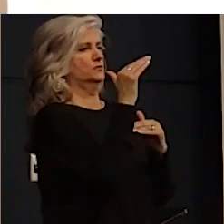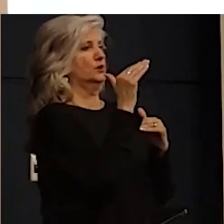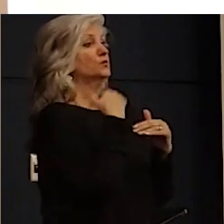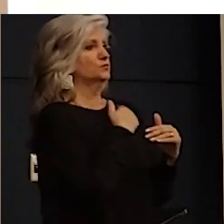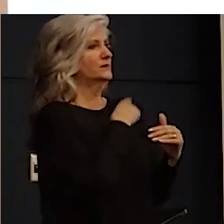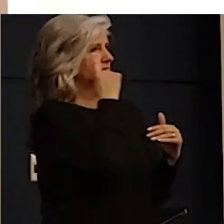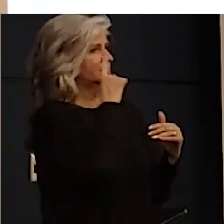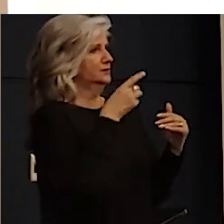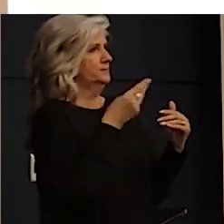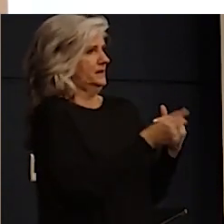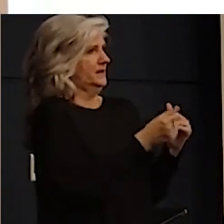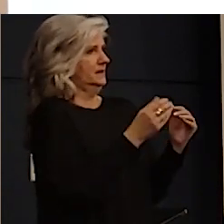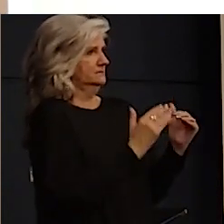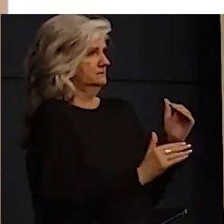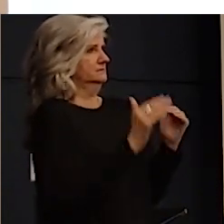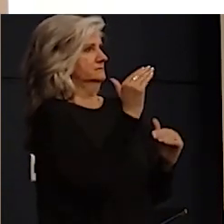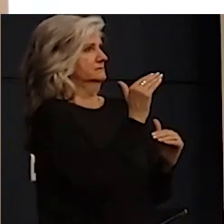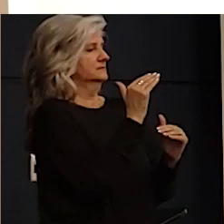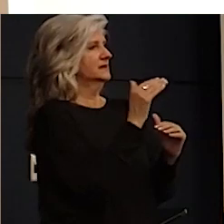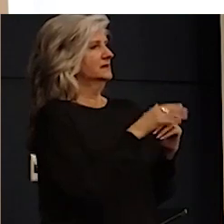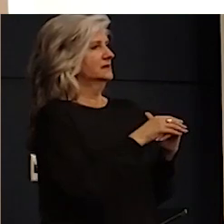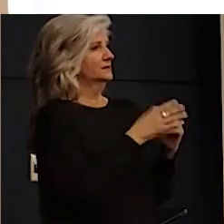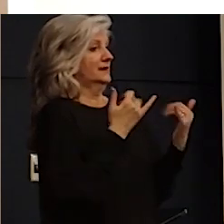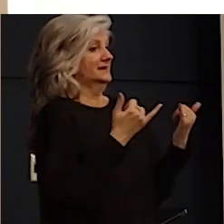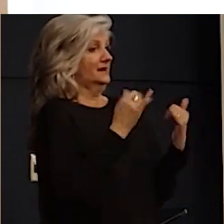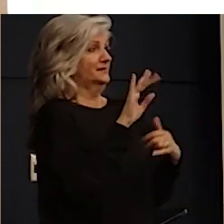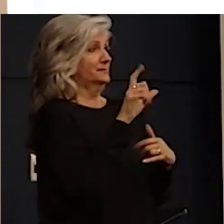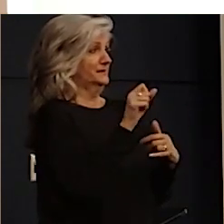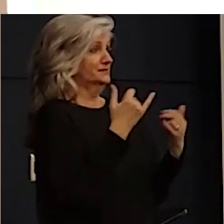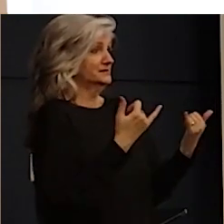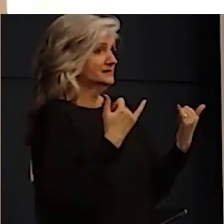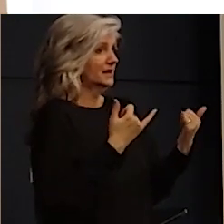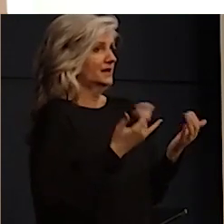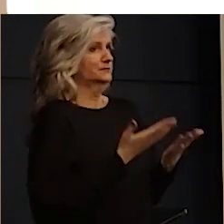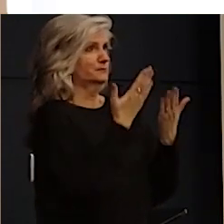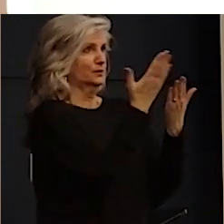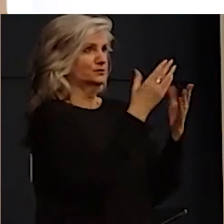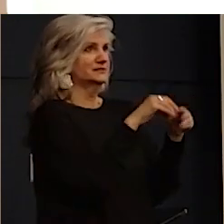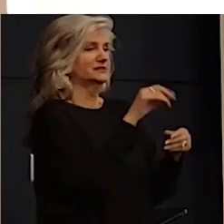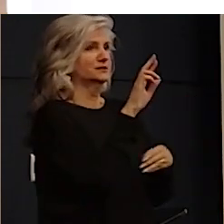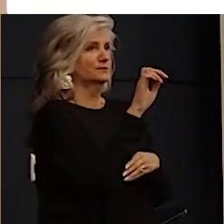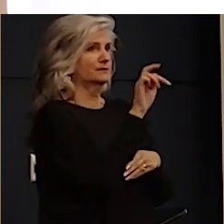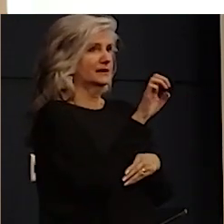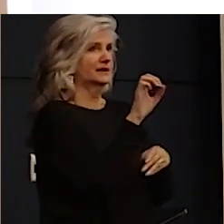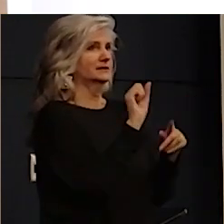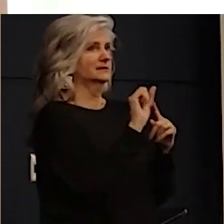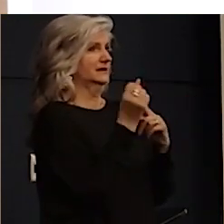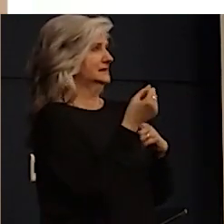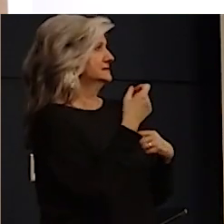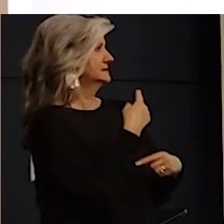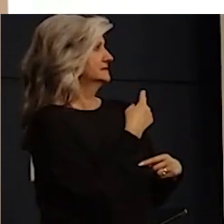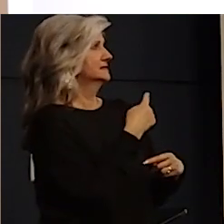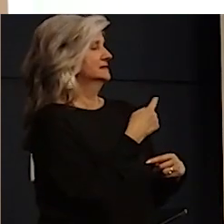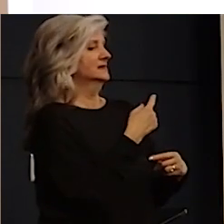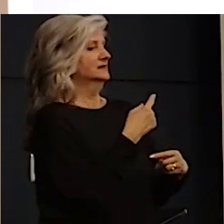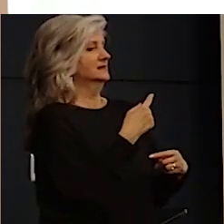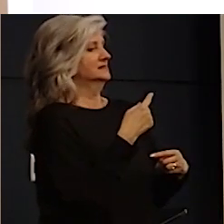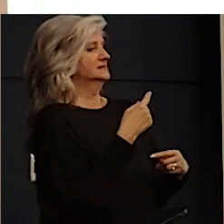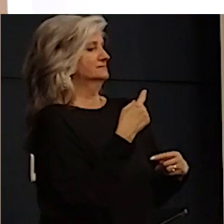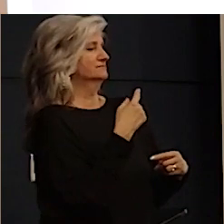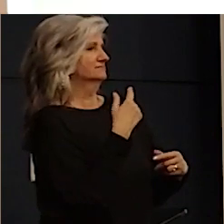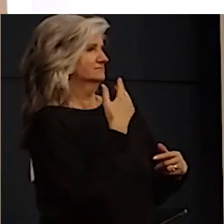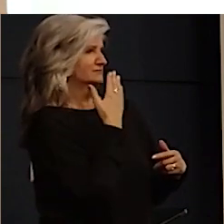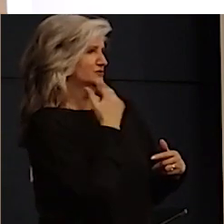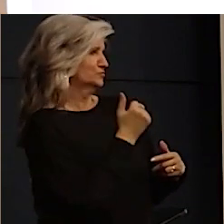fair share, both currently in their bills today, as well as proposed in this rate case. Because of this, sweetheart deals and special